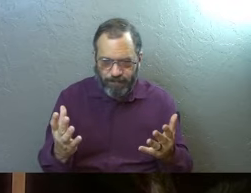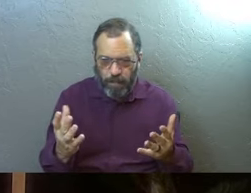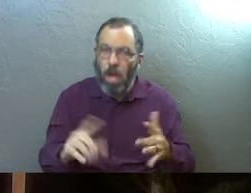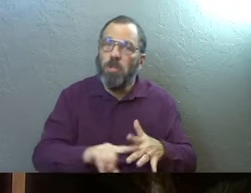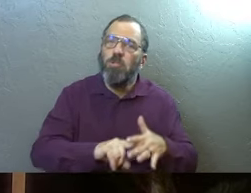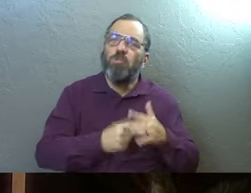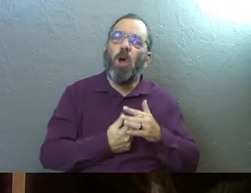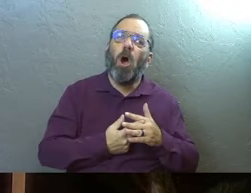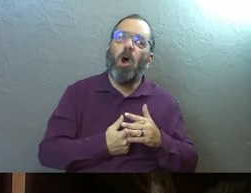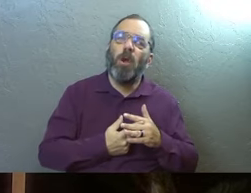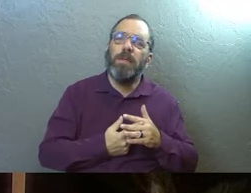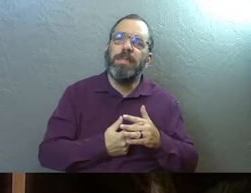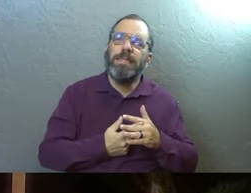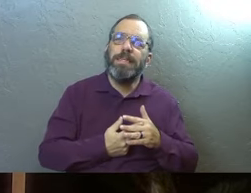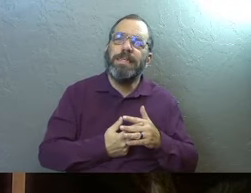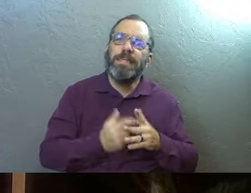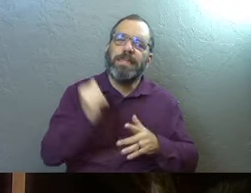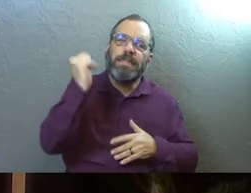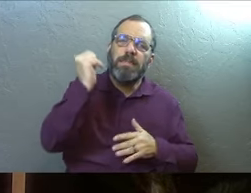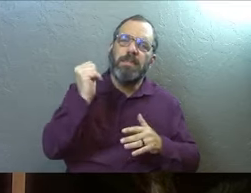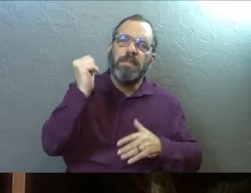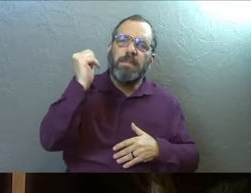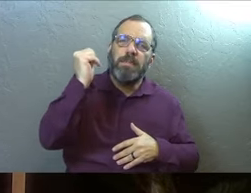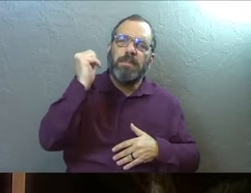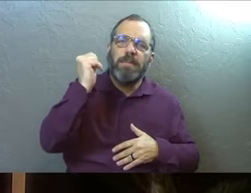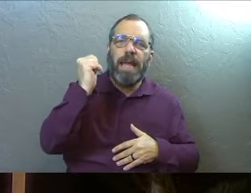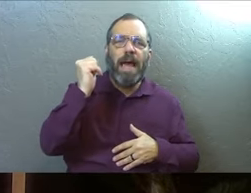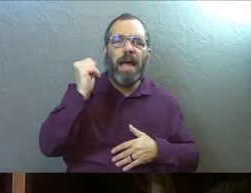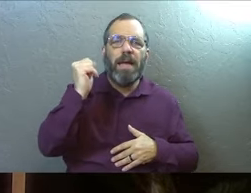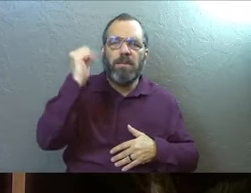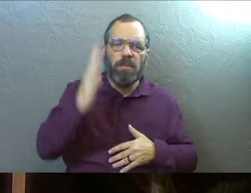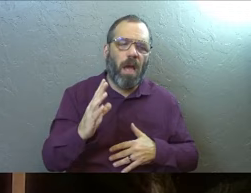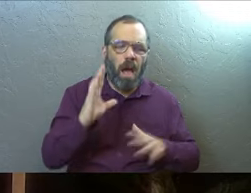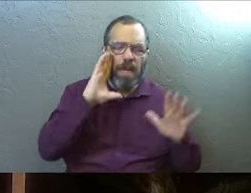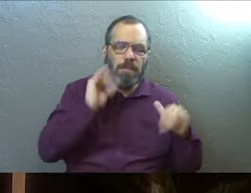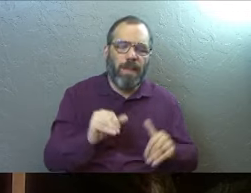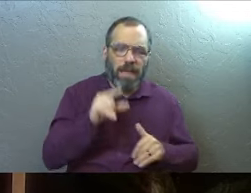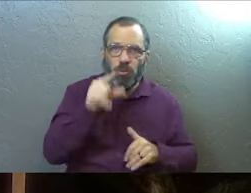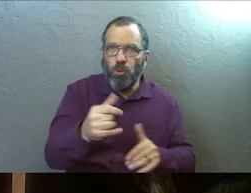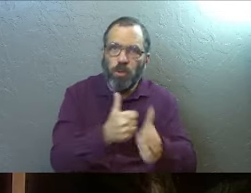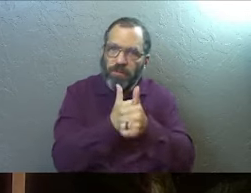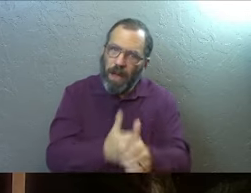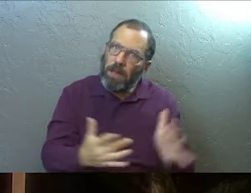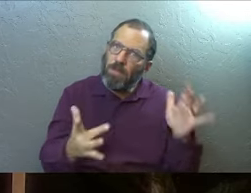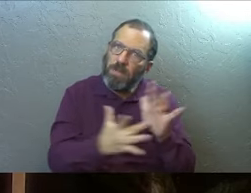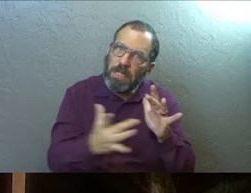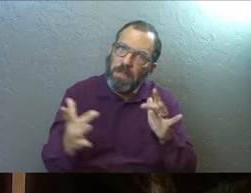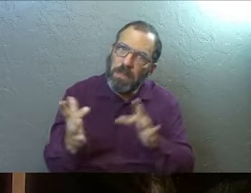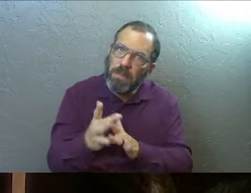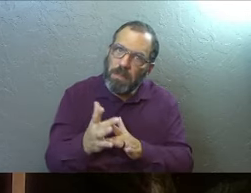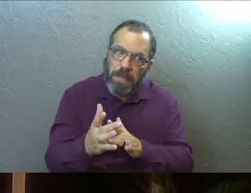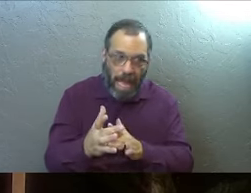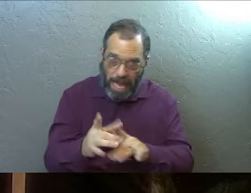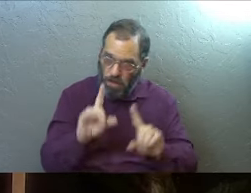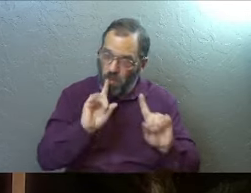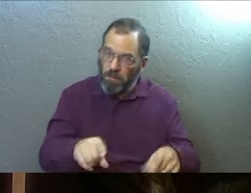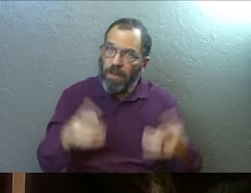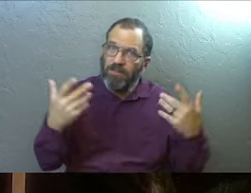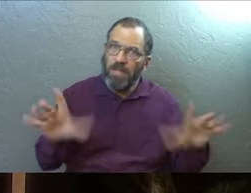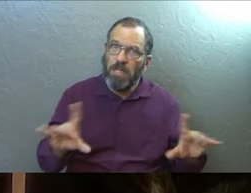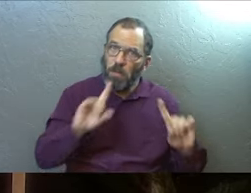We started kind of in this place of saying God expects Jesus followers to actually follow Jesus. Amen. And you responded to